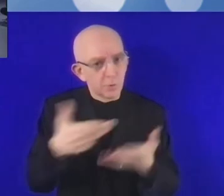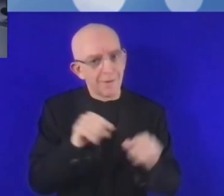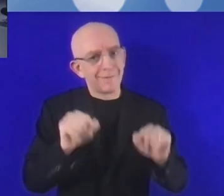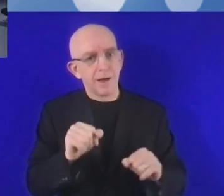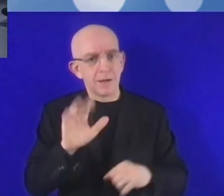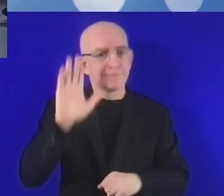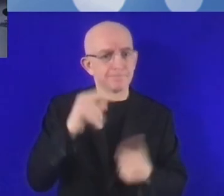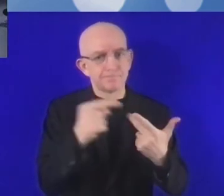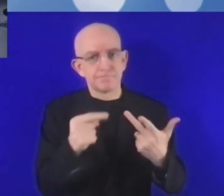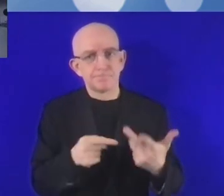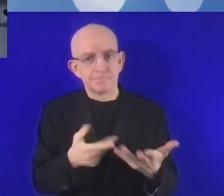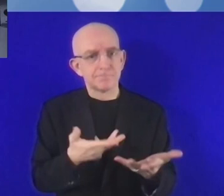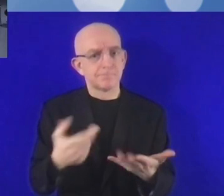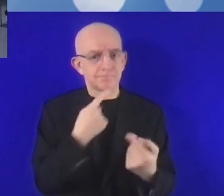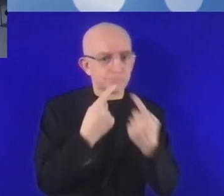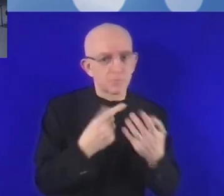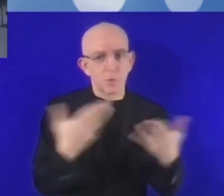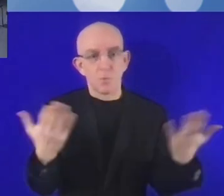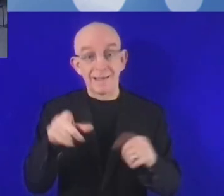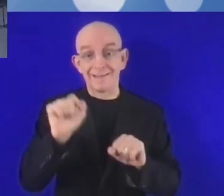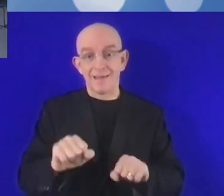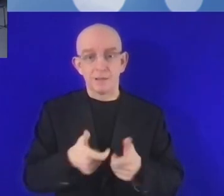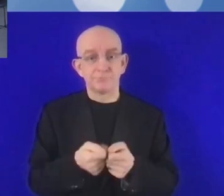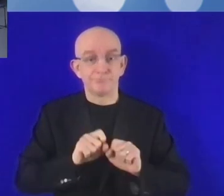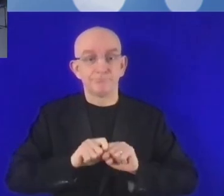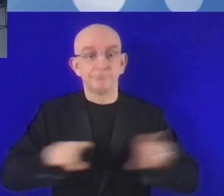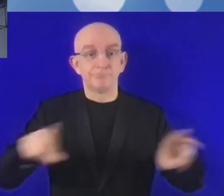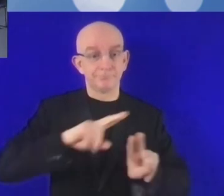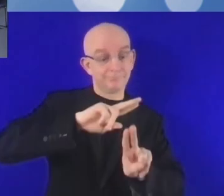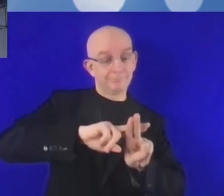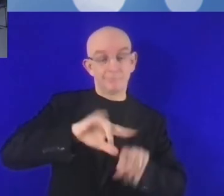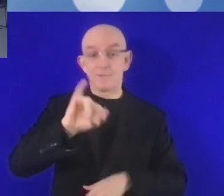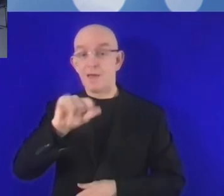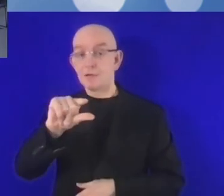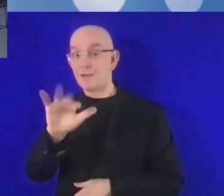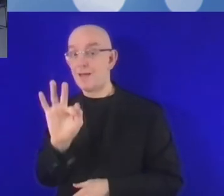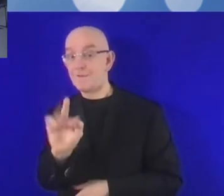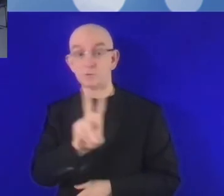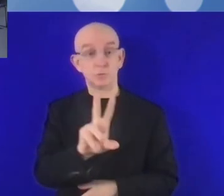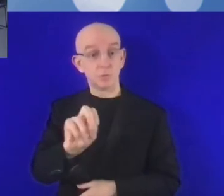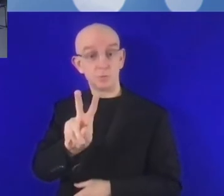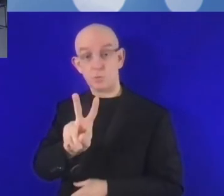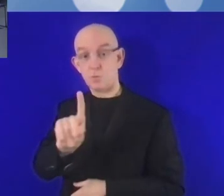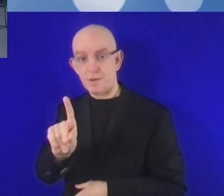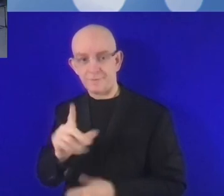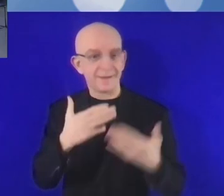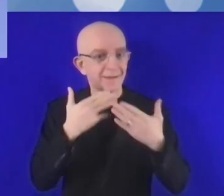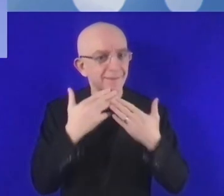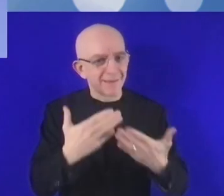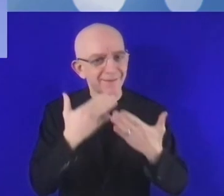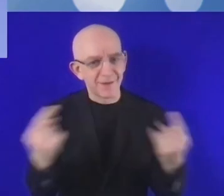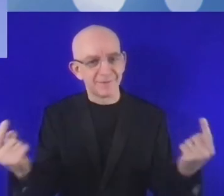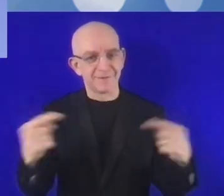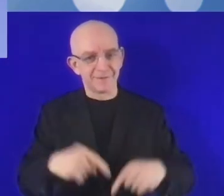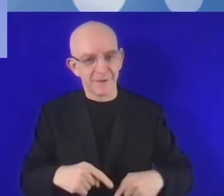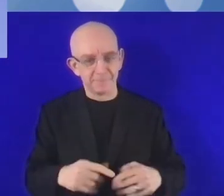Thank you very much for your presence here. Thank you very much, Krzysztof Schubert. Thank you very much for making a short summary of the first day